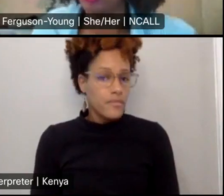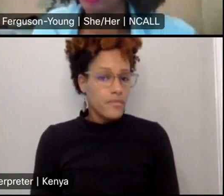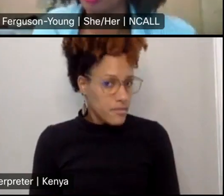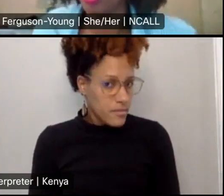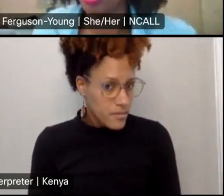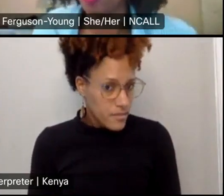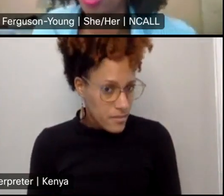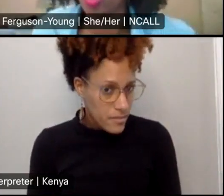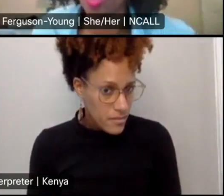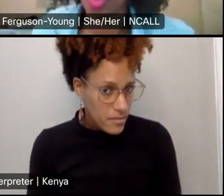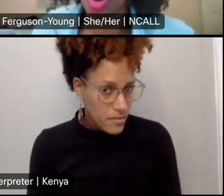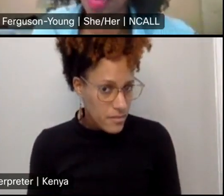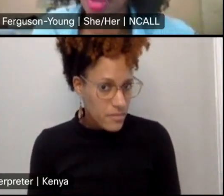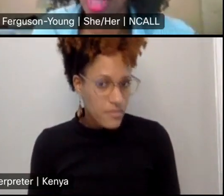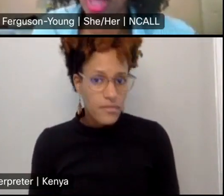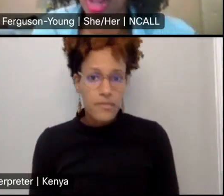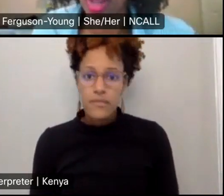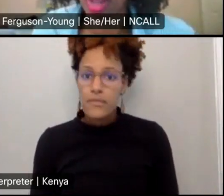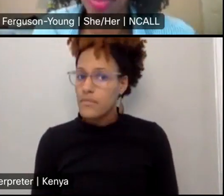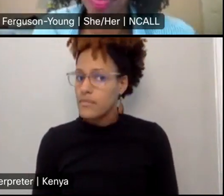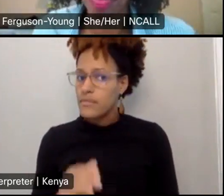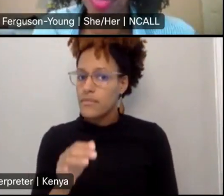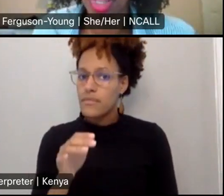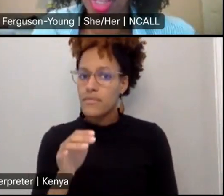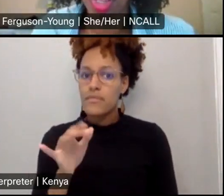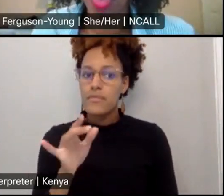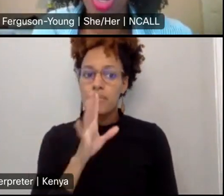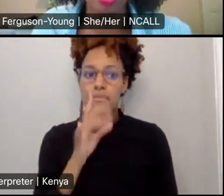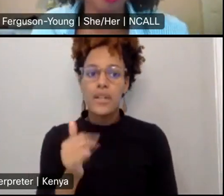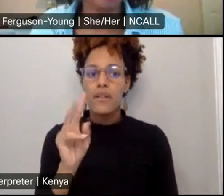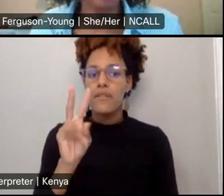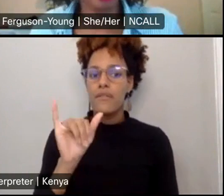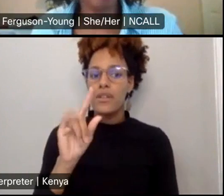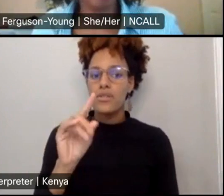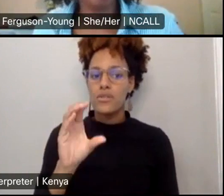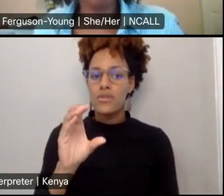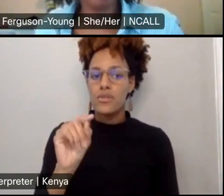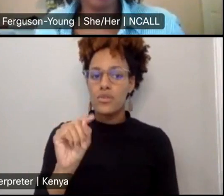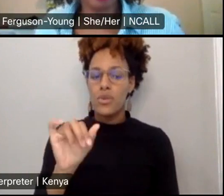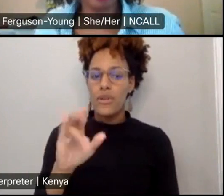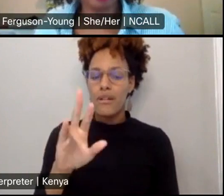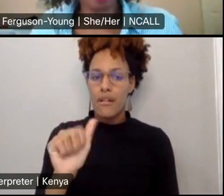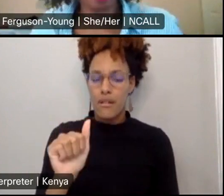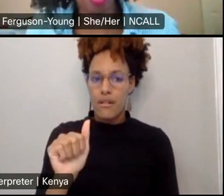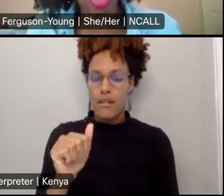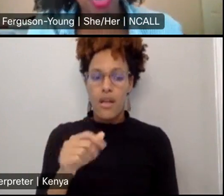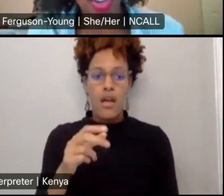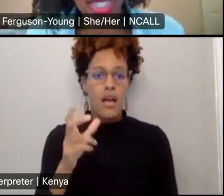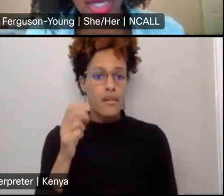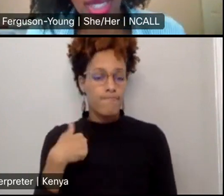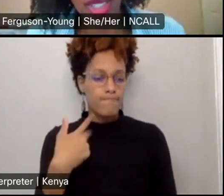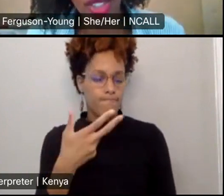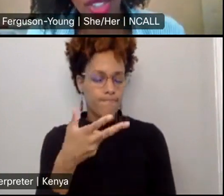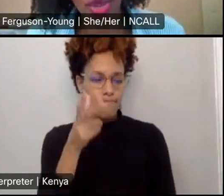just wanted to speak a little bit more about that. When I hear the question, I just think of how important it is